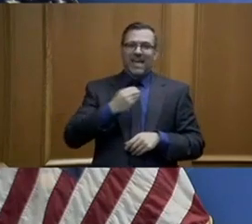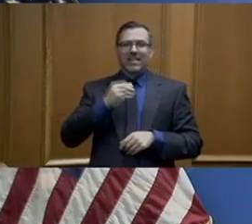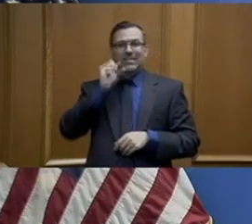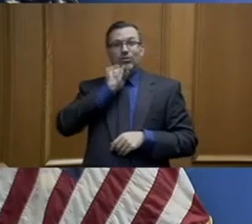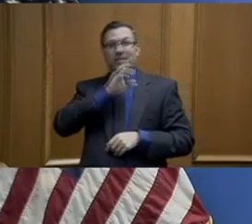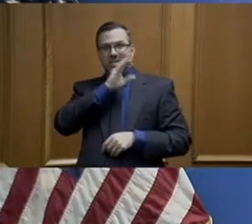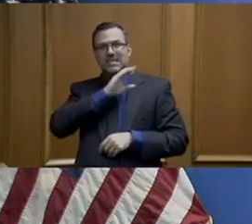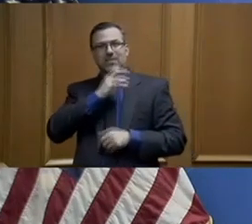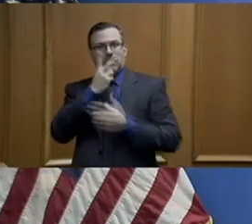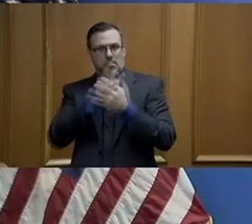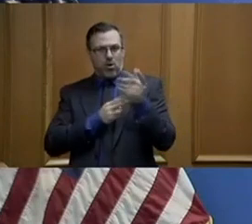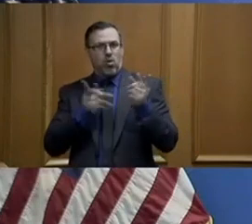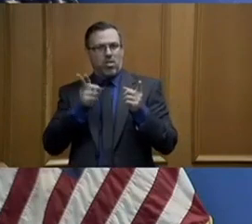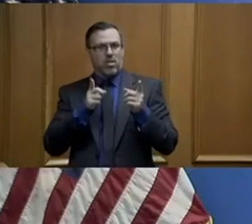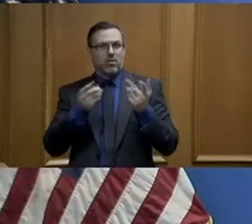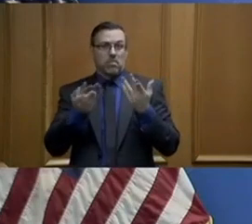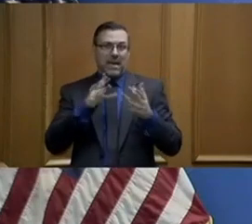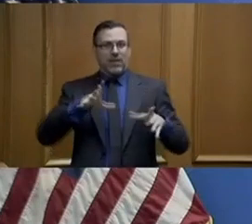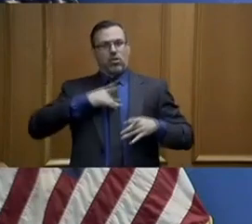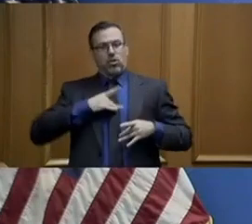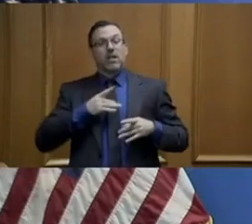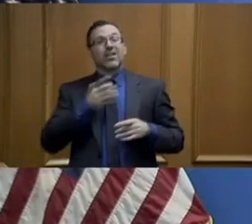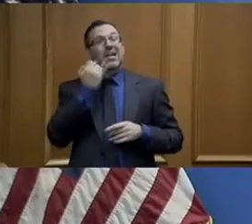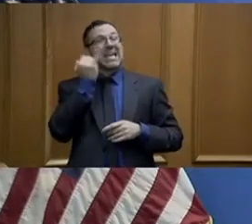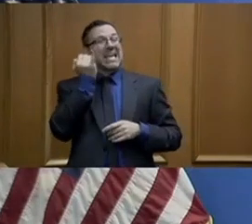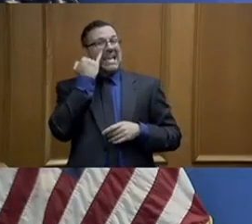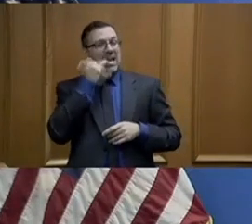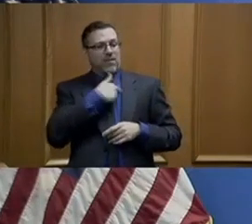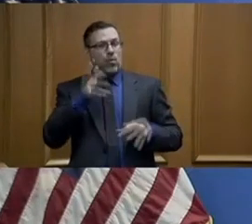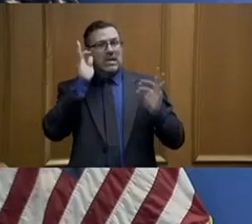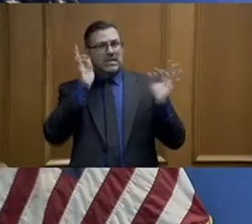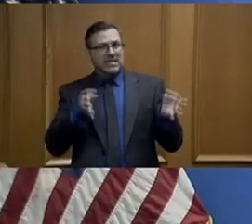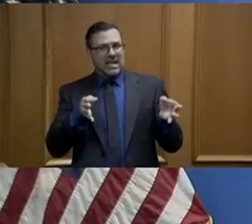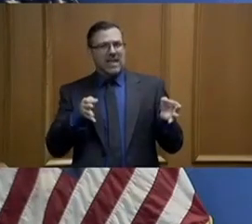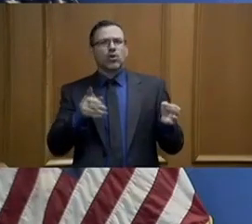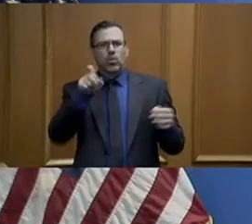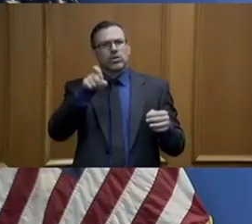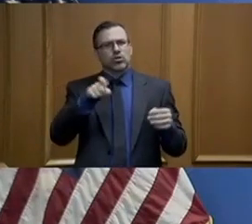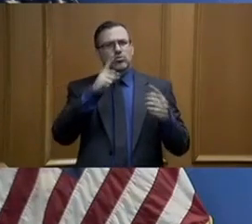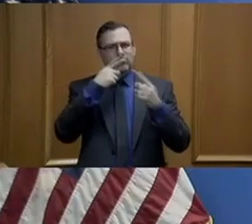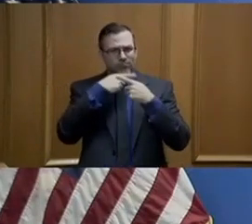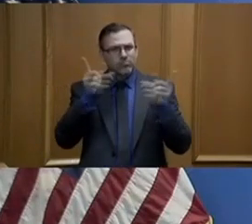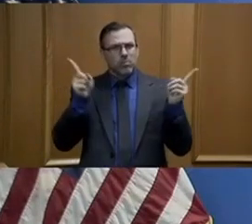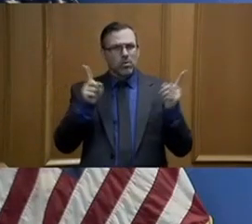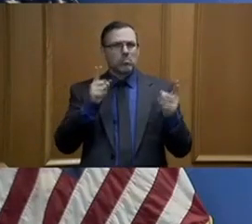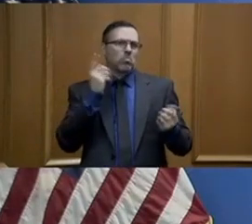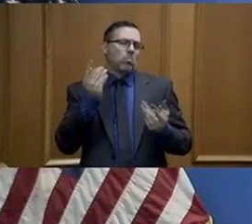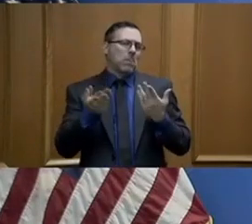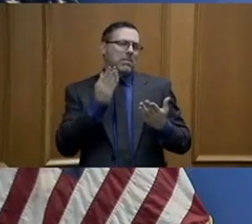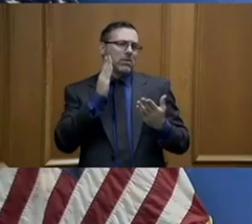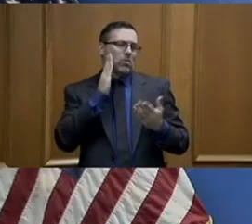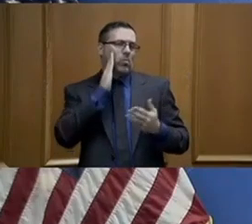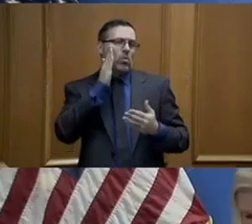And so if that becomes a need that we have later down the road, we're open to considering that.